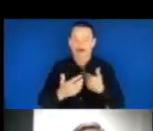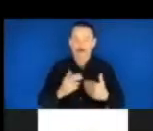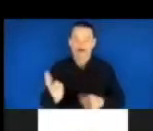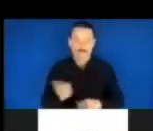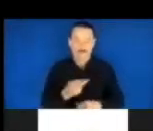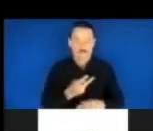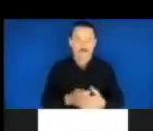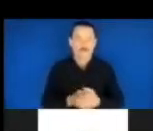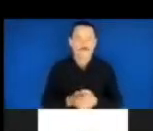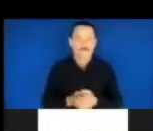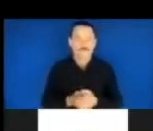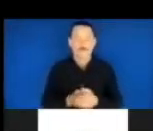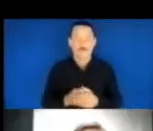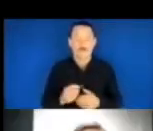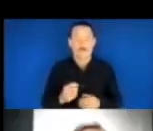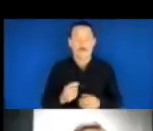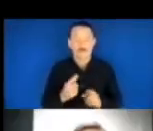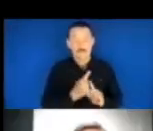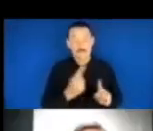its